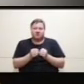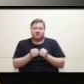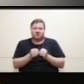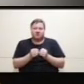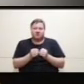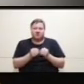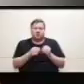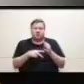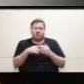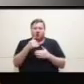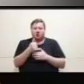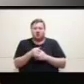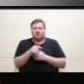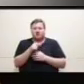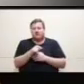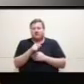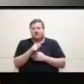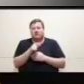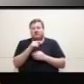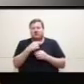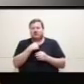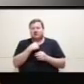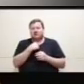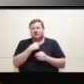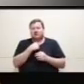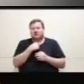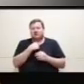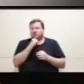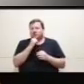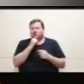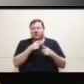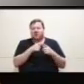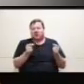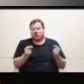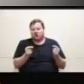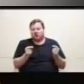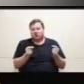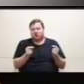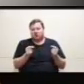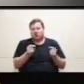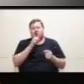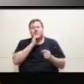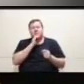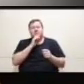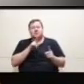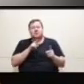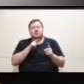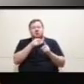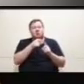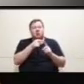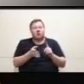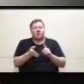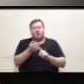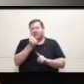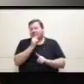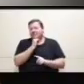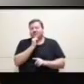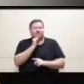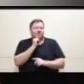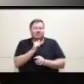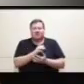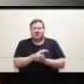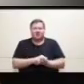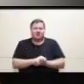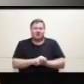project for that year were not completed. In other words, you didn't meet the target on what you planned. You did a